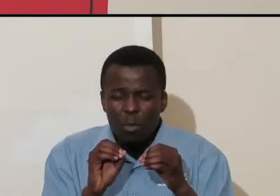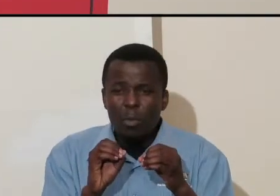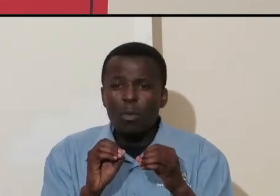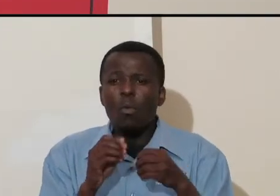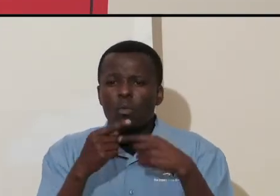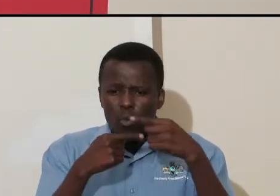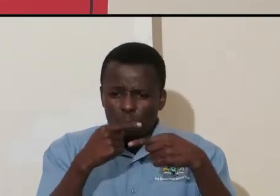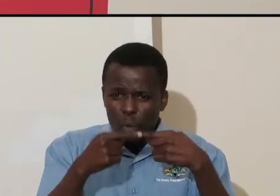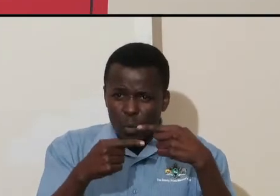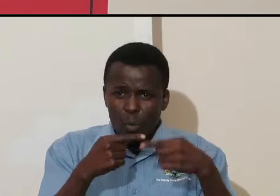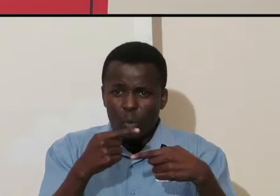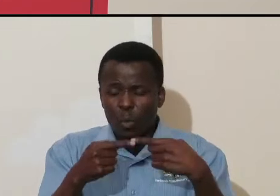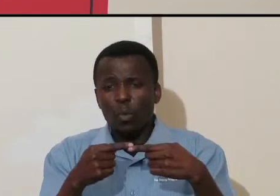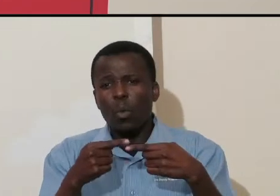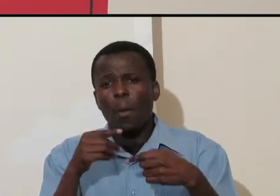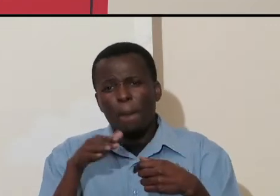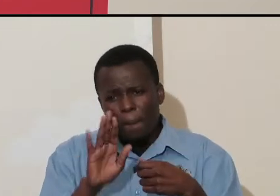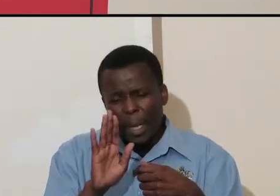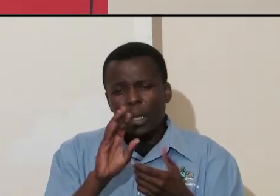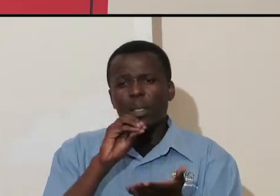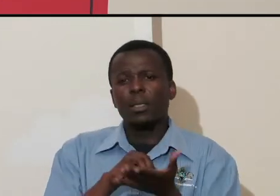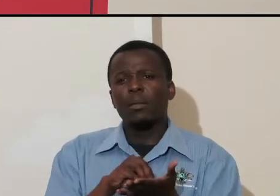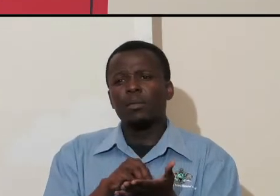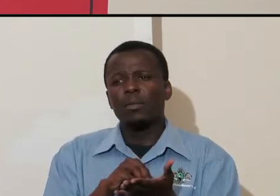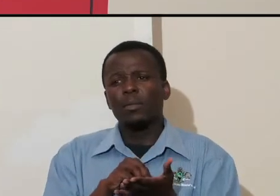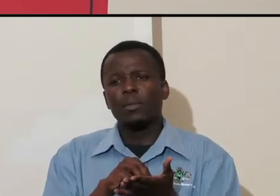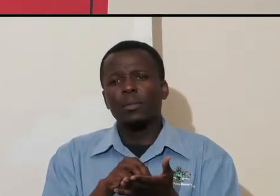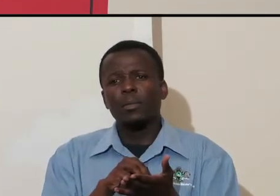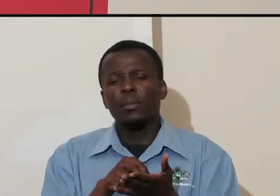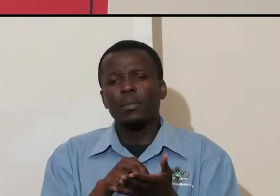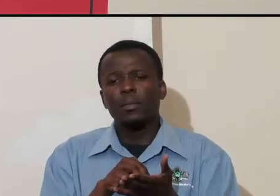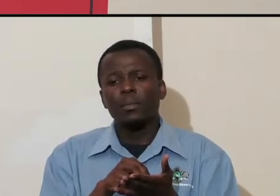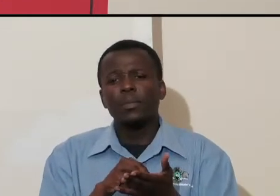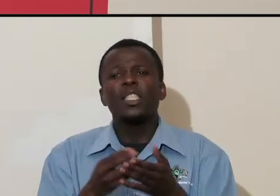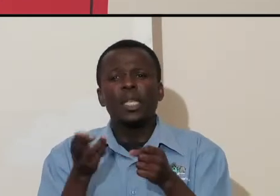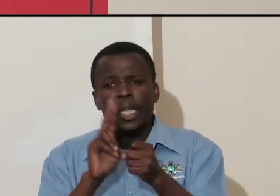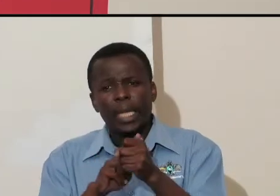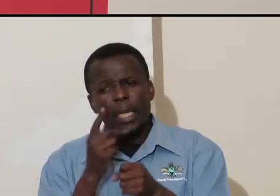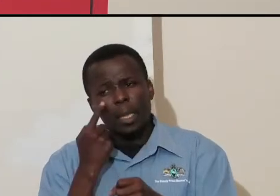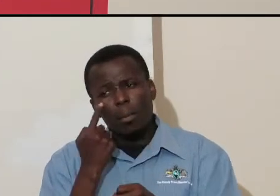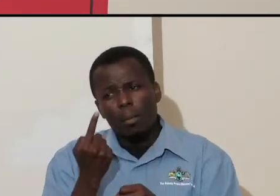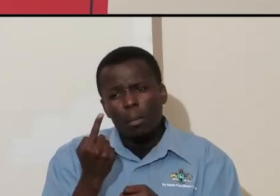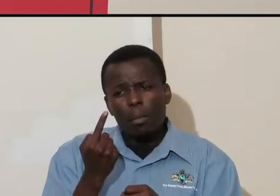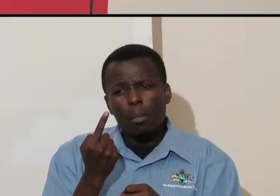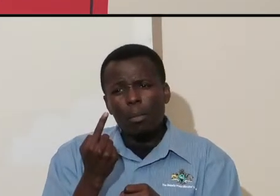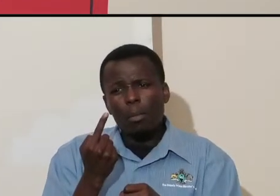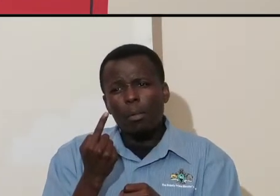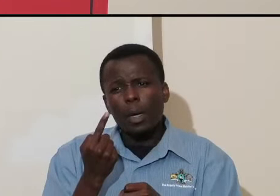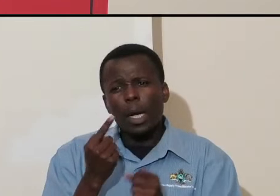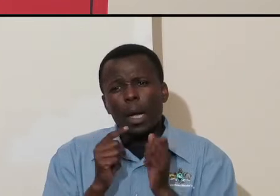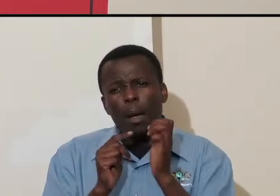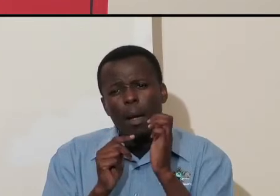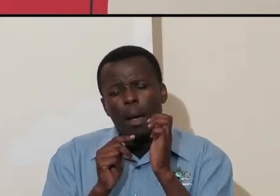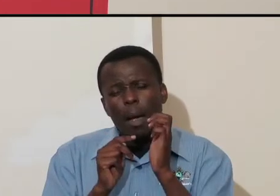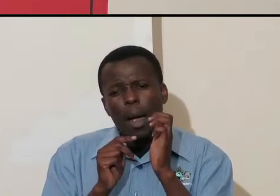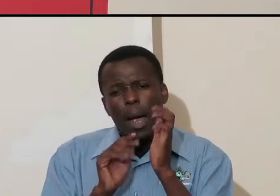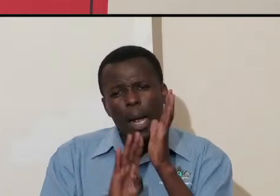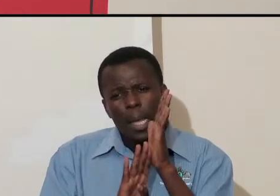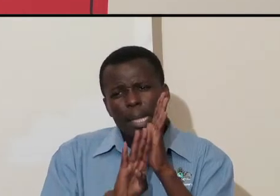in the country as part of our strategies. We're looking at the increased treatment coverage, which is